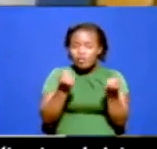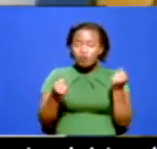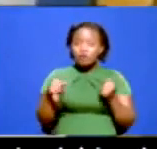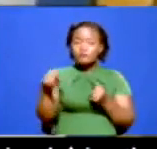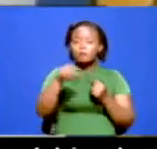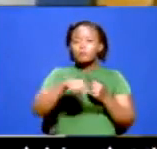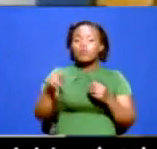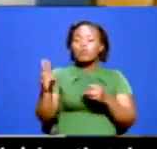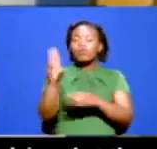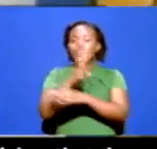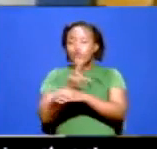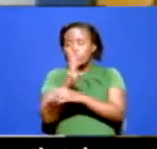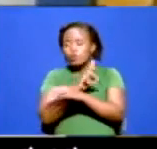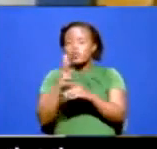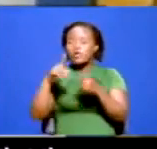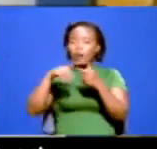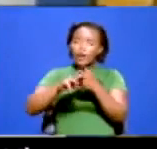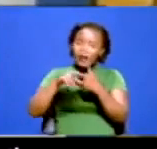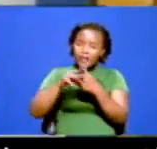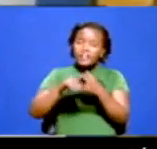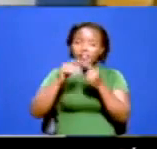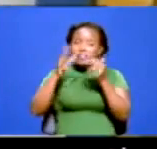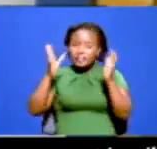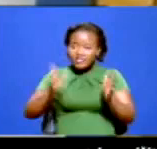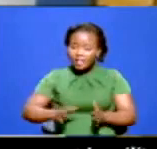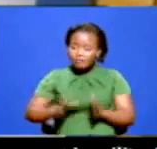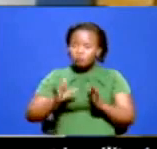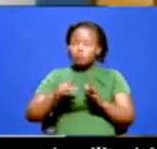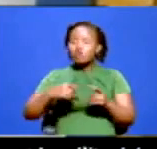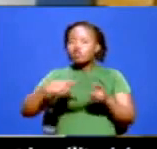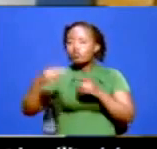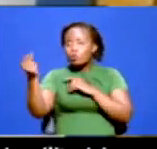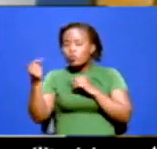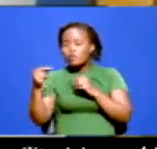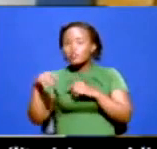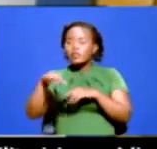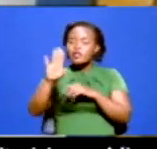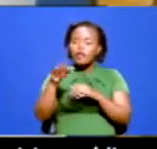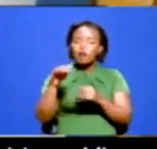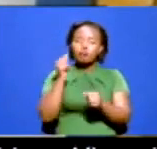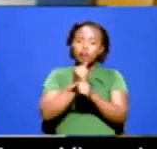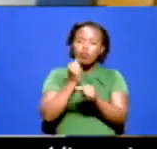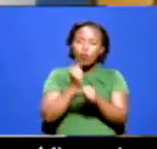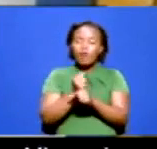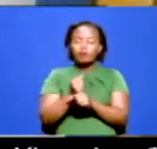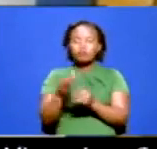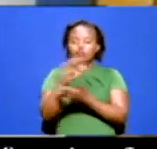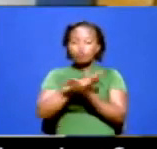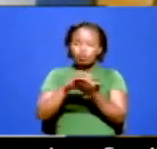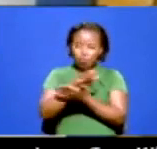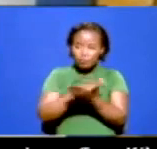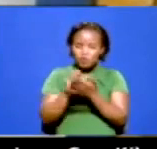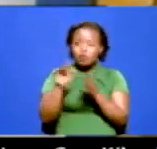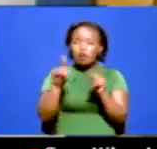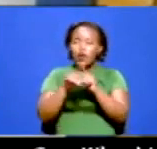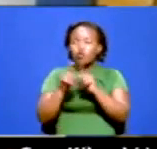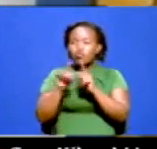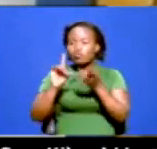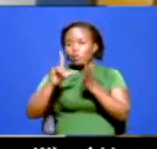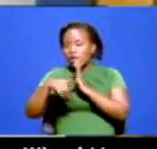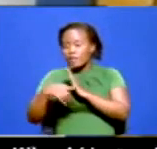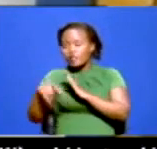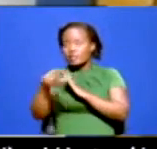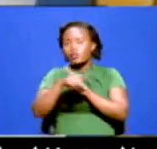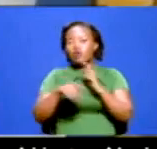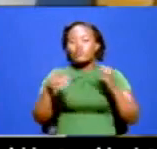mechanical engineers in Kahawa to go out there in their workshops, turn it around, and we were able to come up with